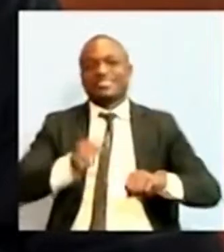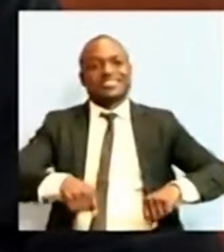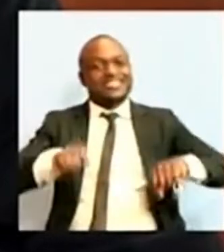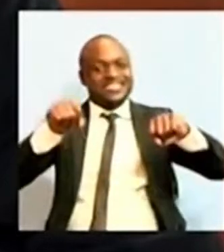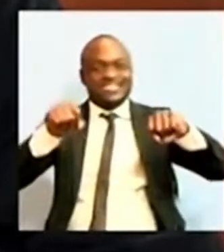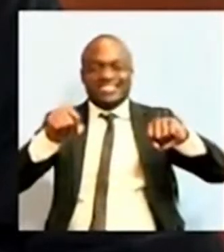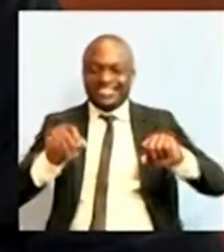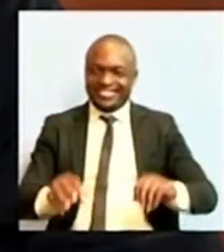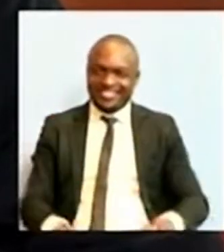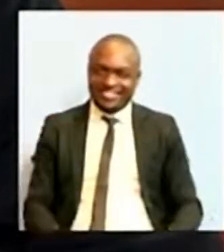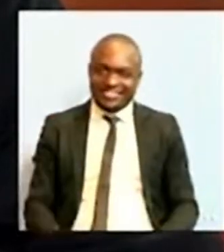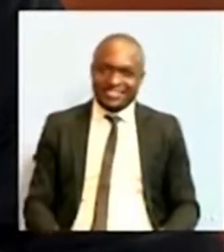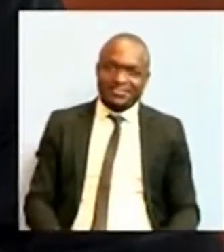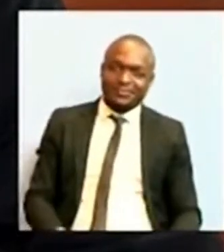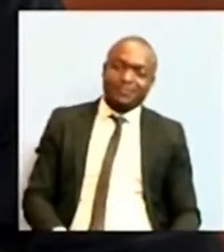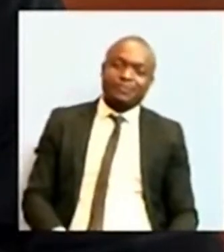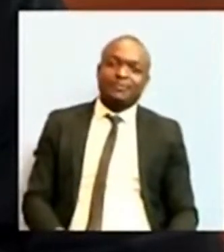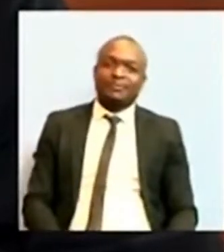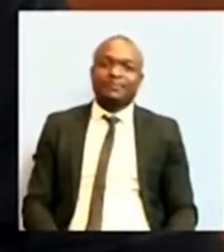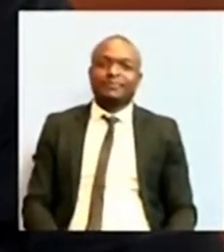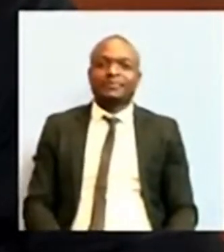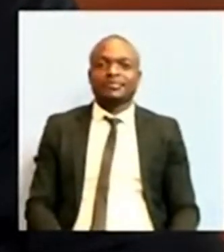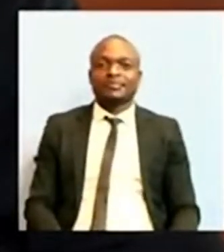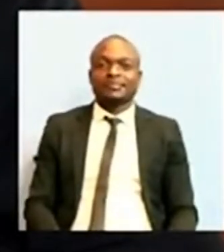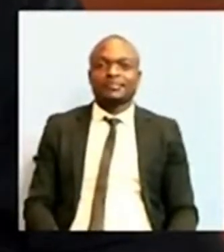The chair.